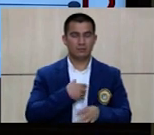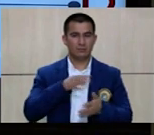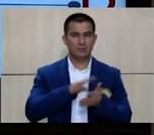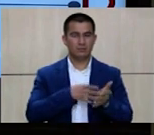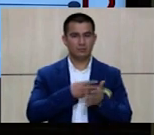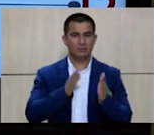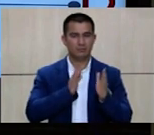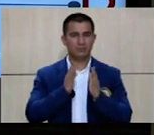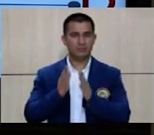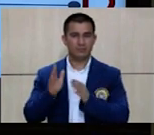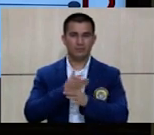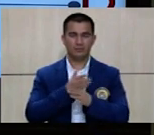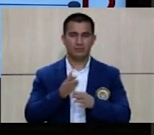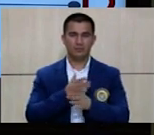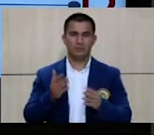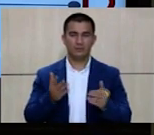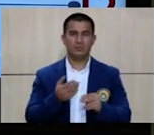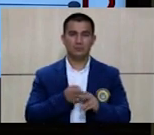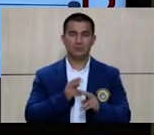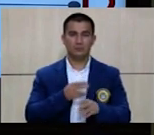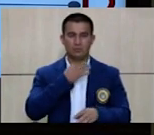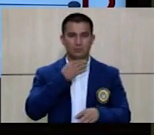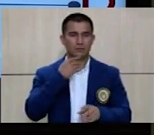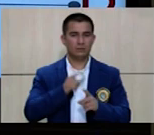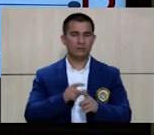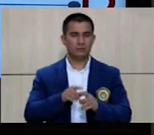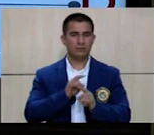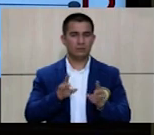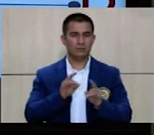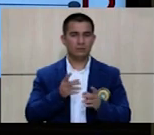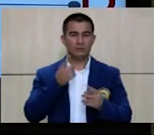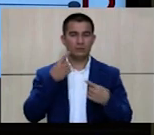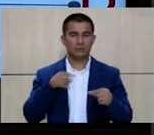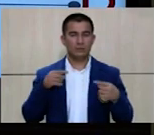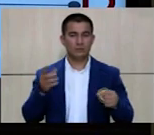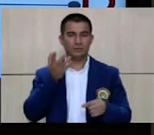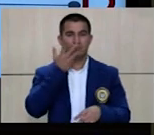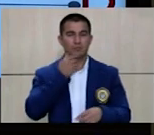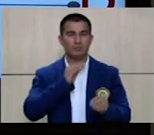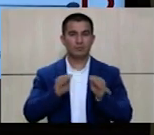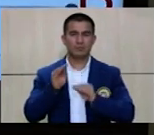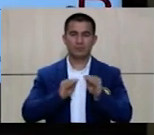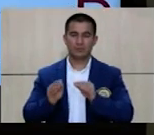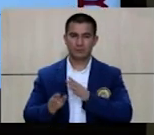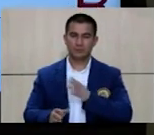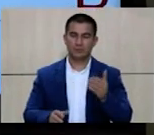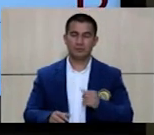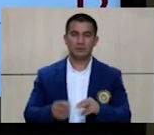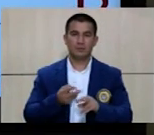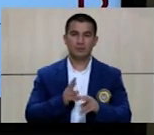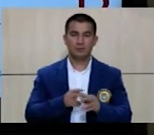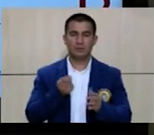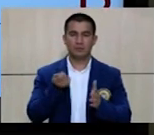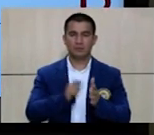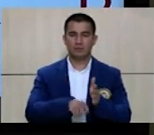qiling. E'tibor bering, men bir nechta so'zlarni boshqa ranglarga bo'yab qo'ydim. Bu kalit